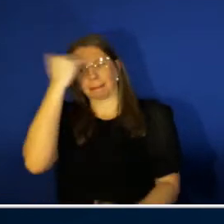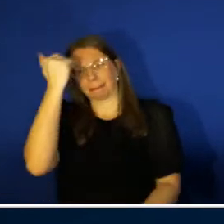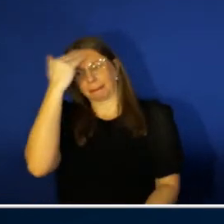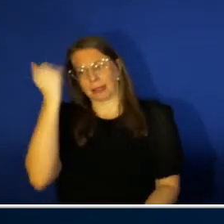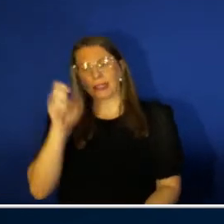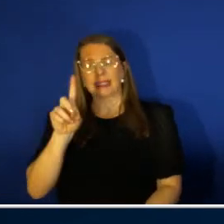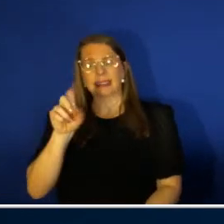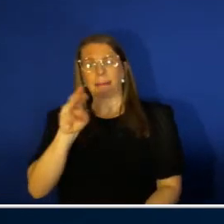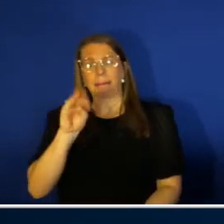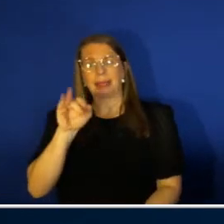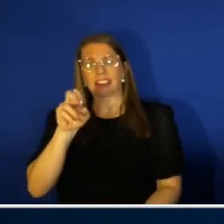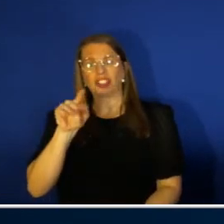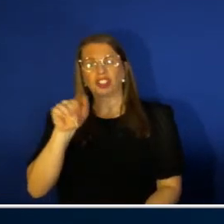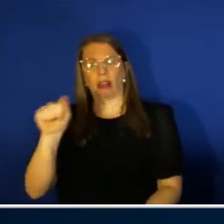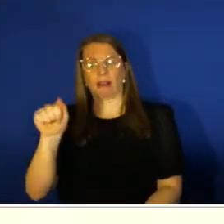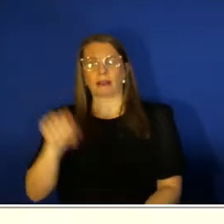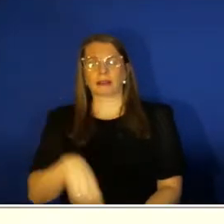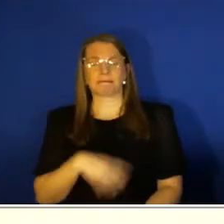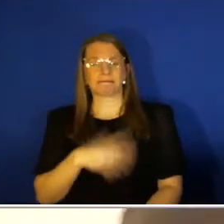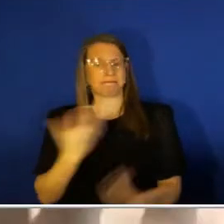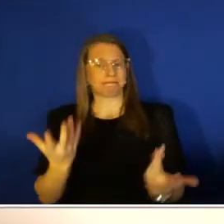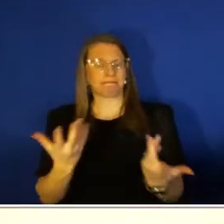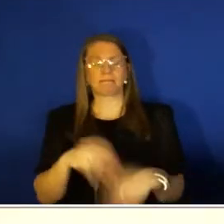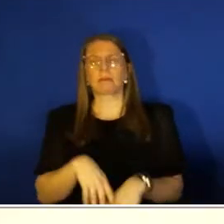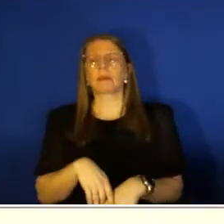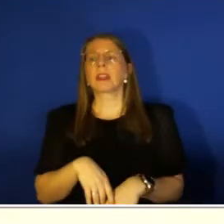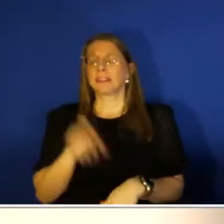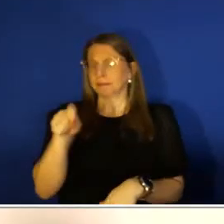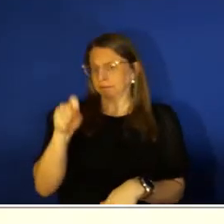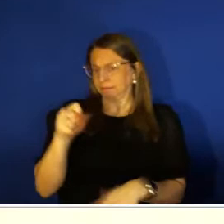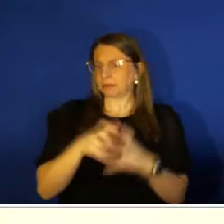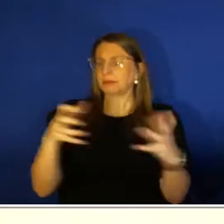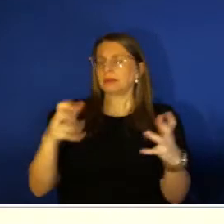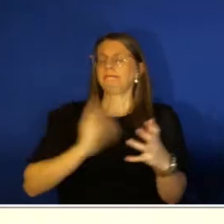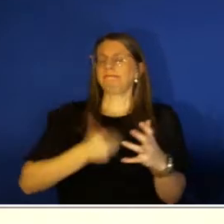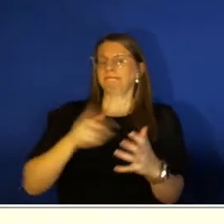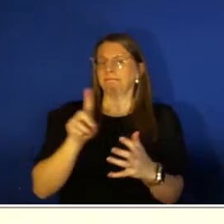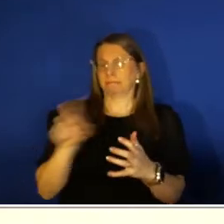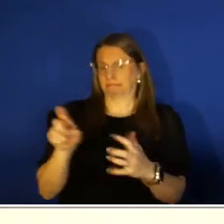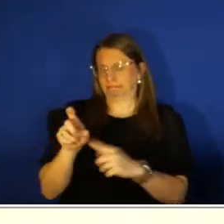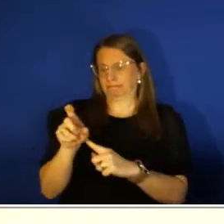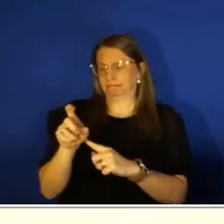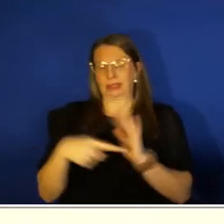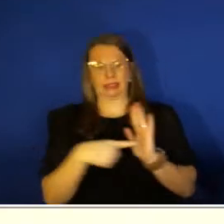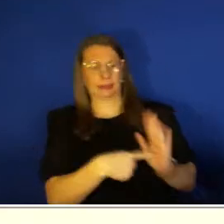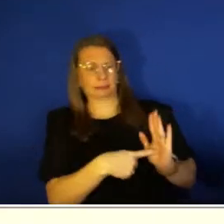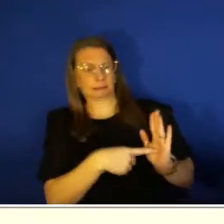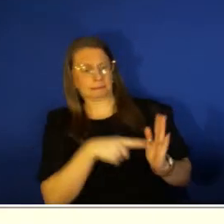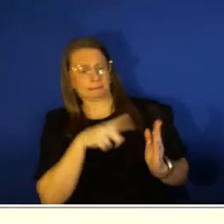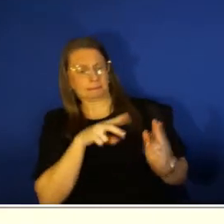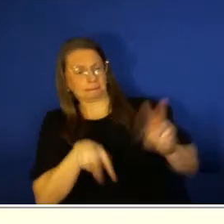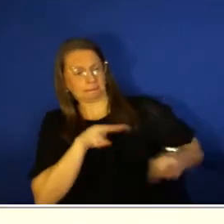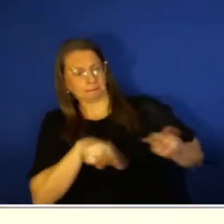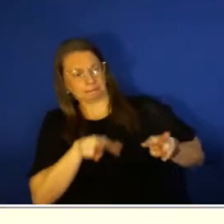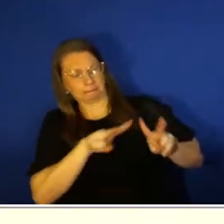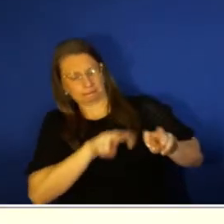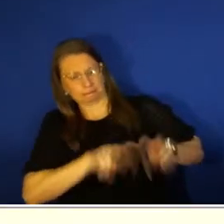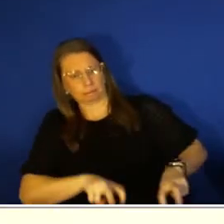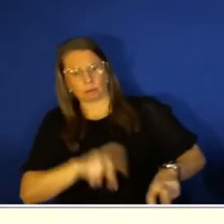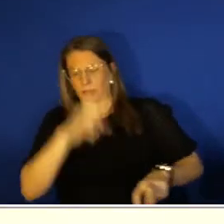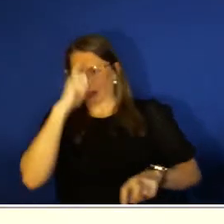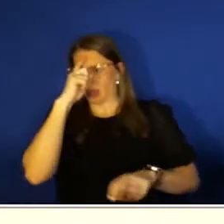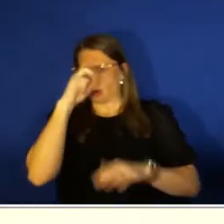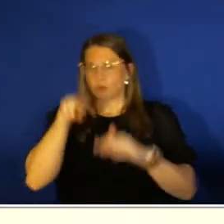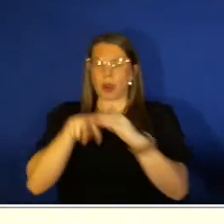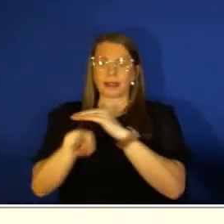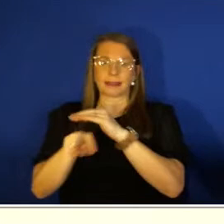now? Yeah, so a lot of our diagnosis is based on the signs and the symptoms that we're seeing, and then brain scans can